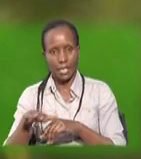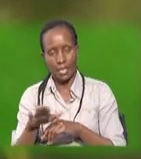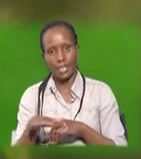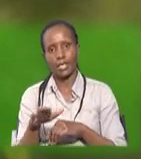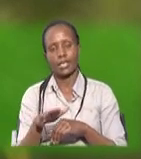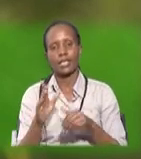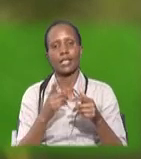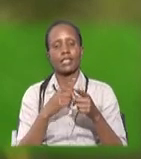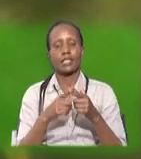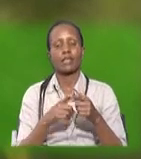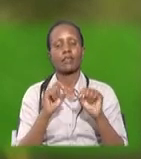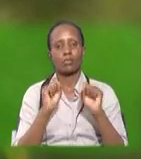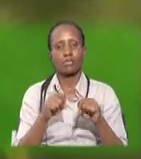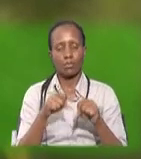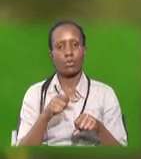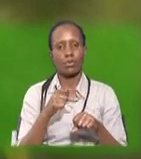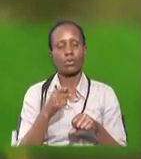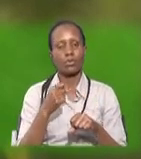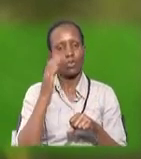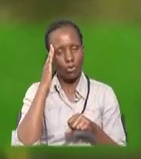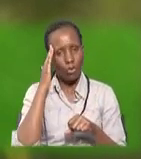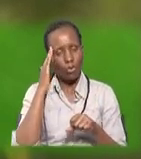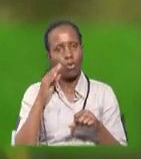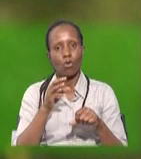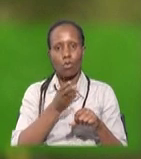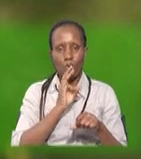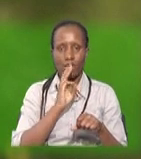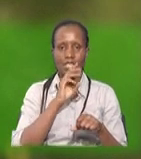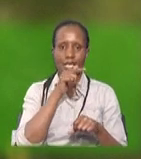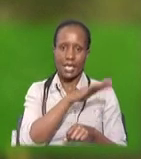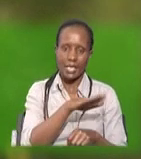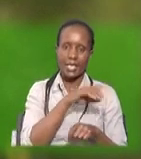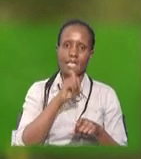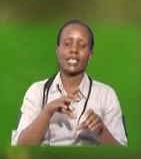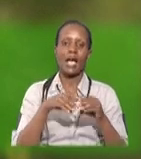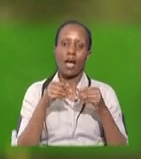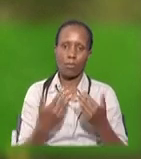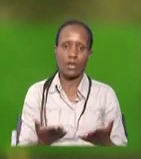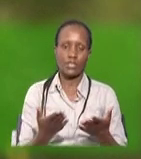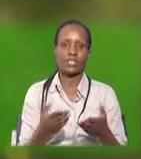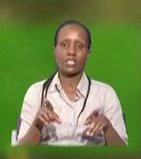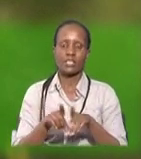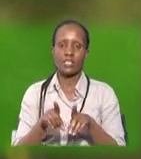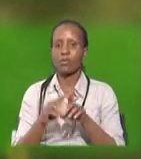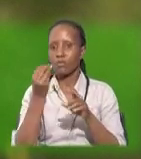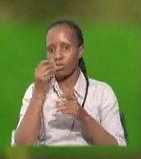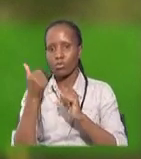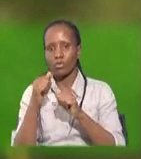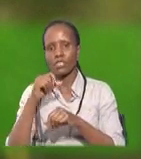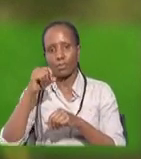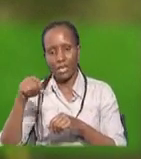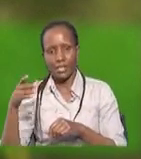irrigation schemes, so that we can be able to tell how much water would be required, and based on the crops that are